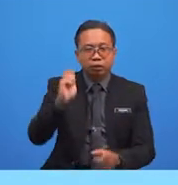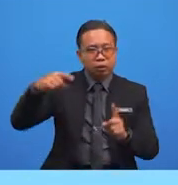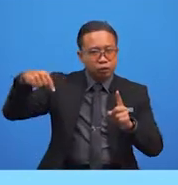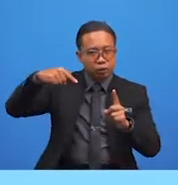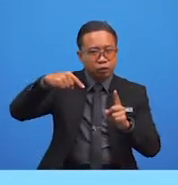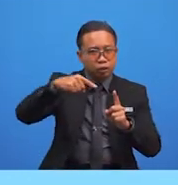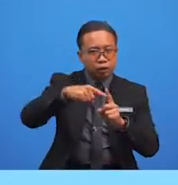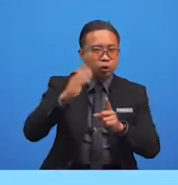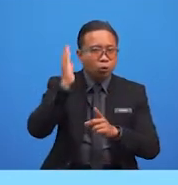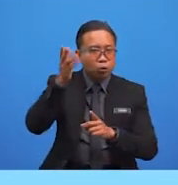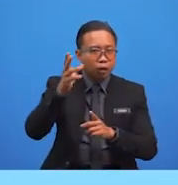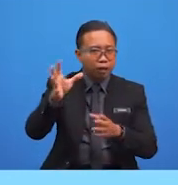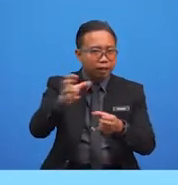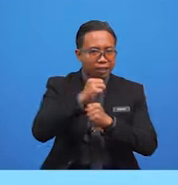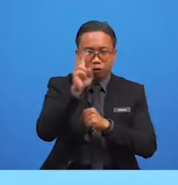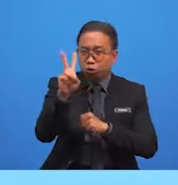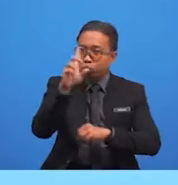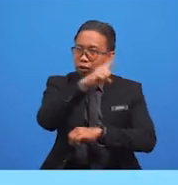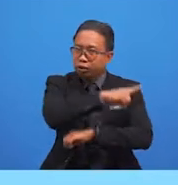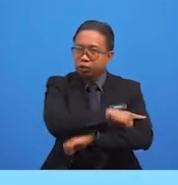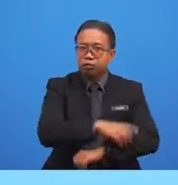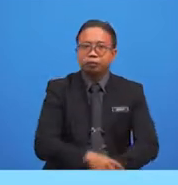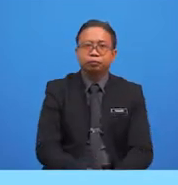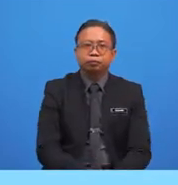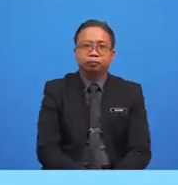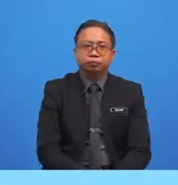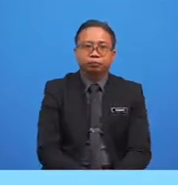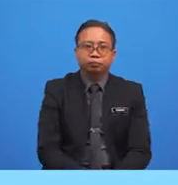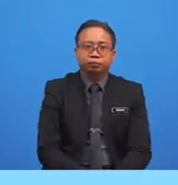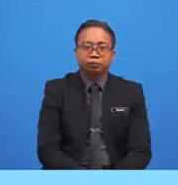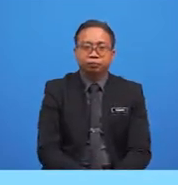the journey will take 2 days.